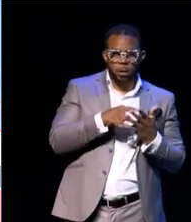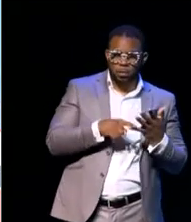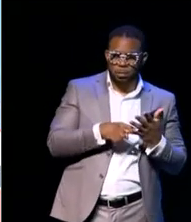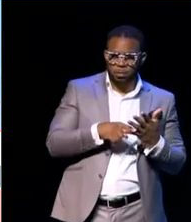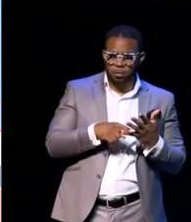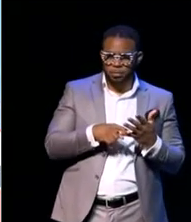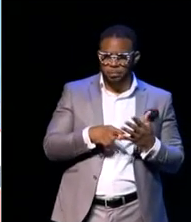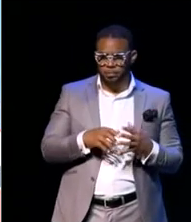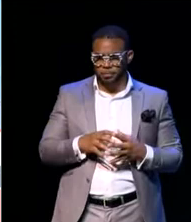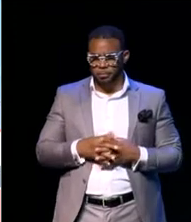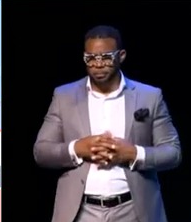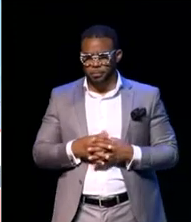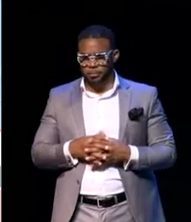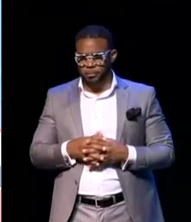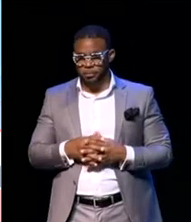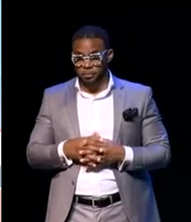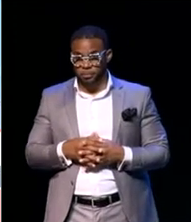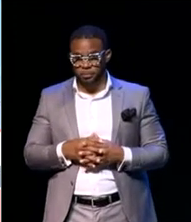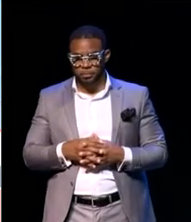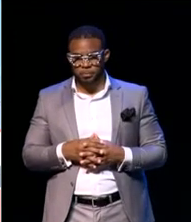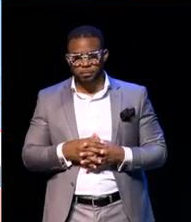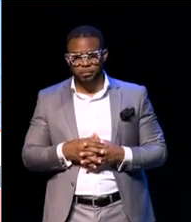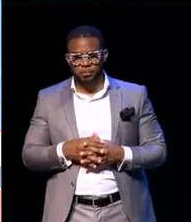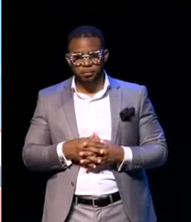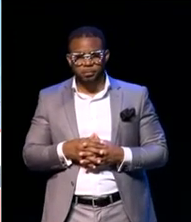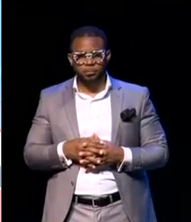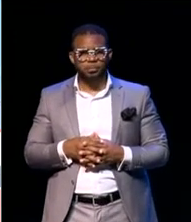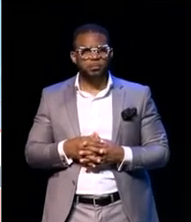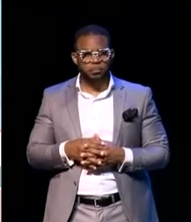mentioned that they already need to get for school and other purposes?